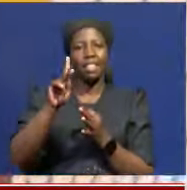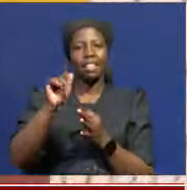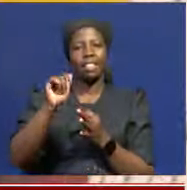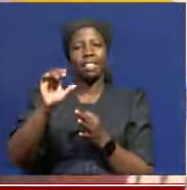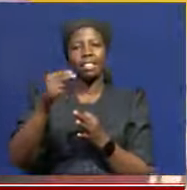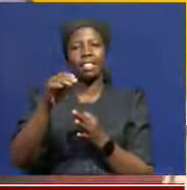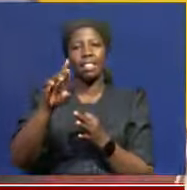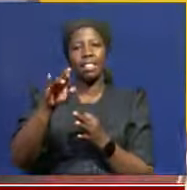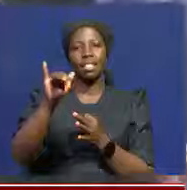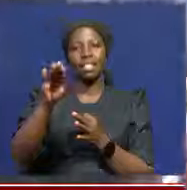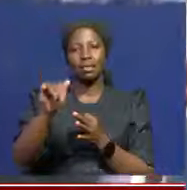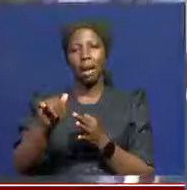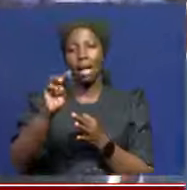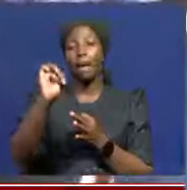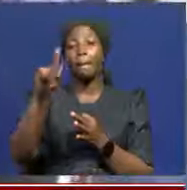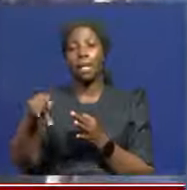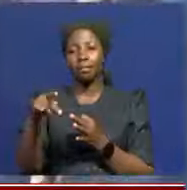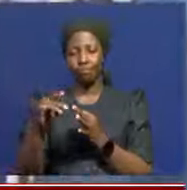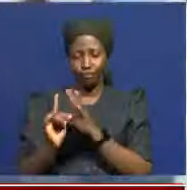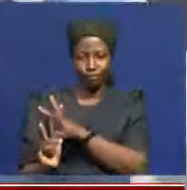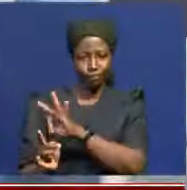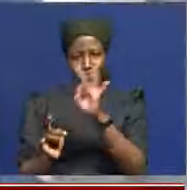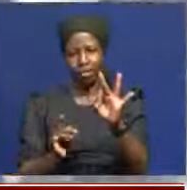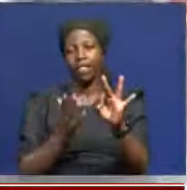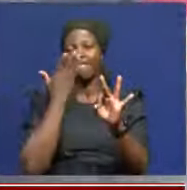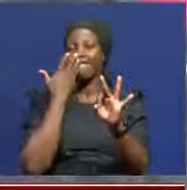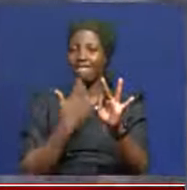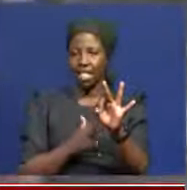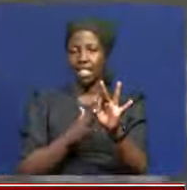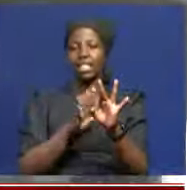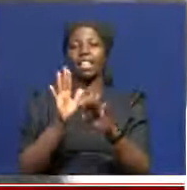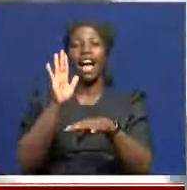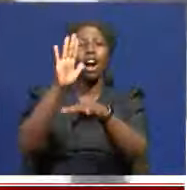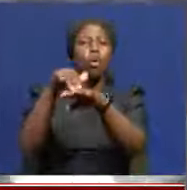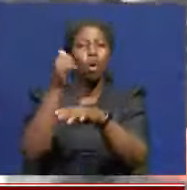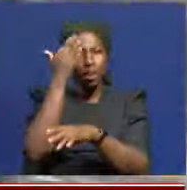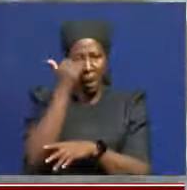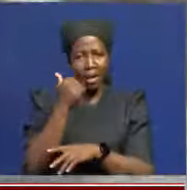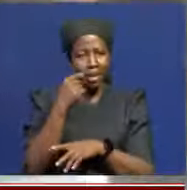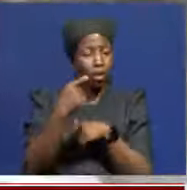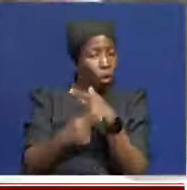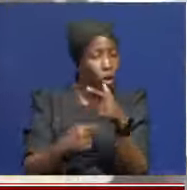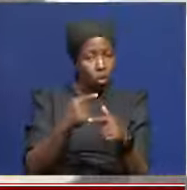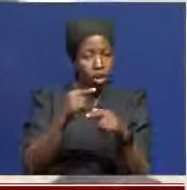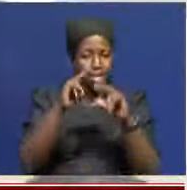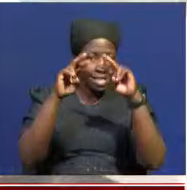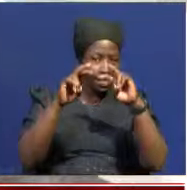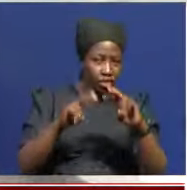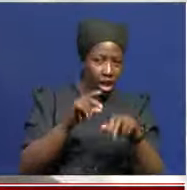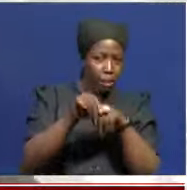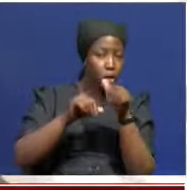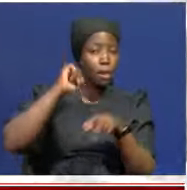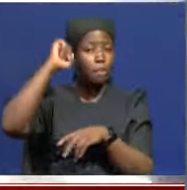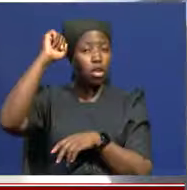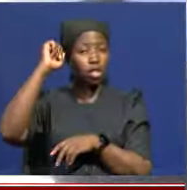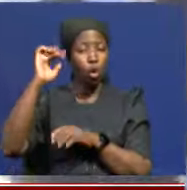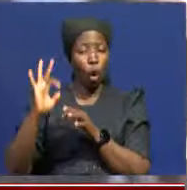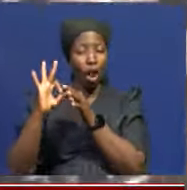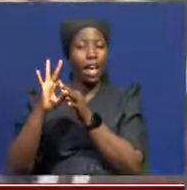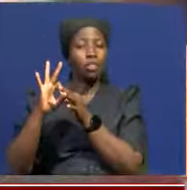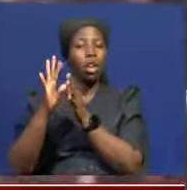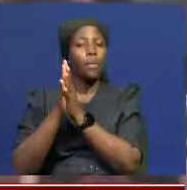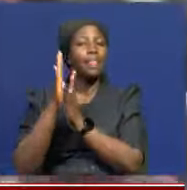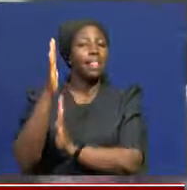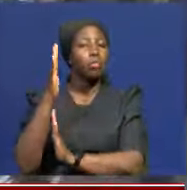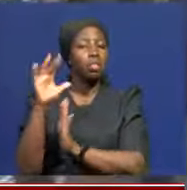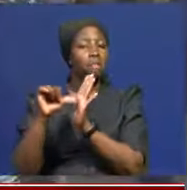legislator Titus Lote. The summons, a long series of ongoing investigations of the political link in insecurity in the north